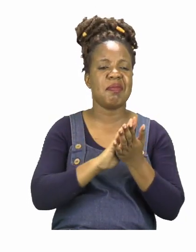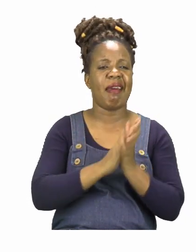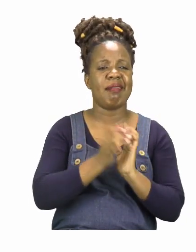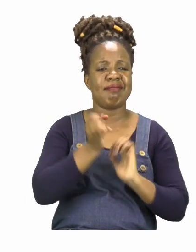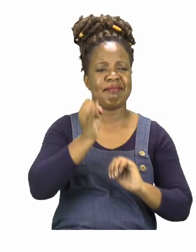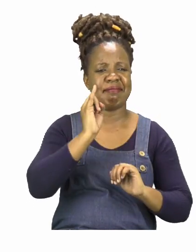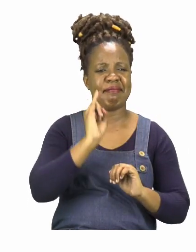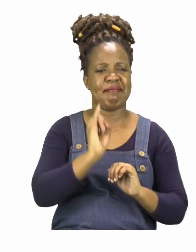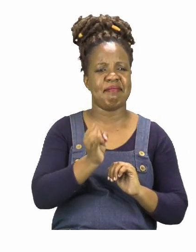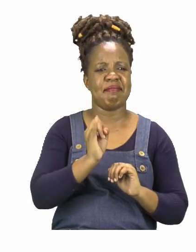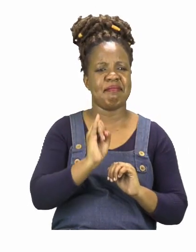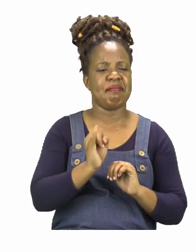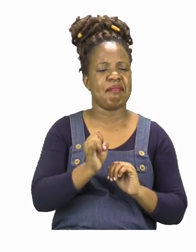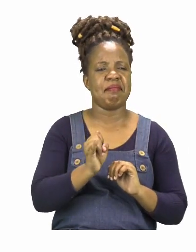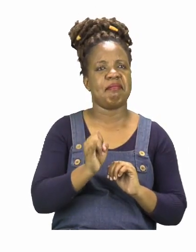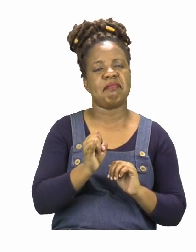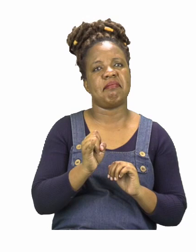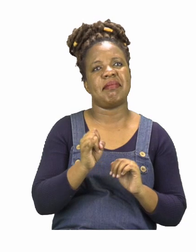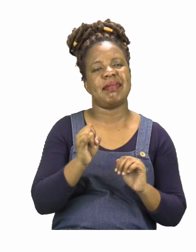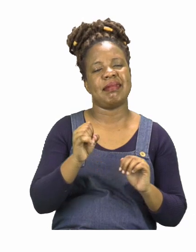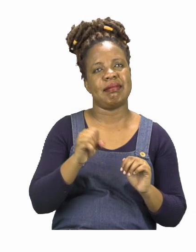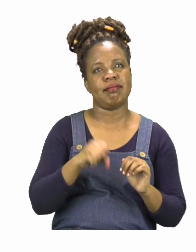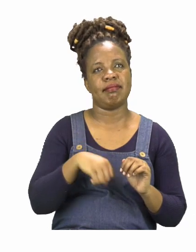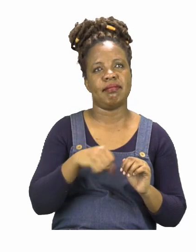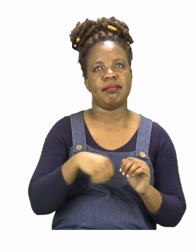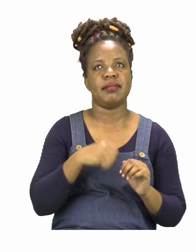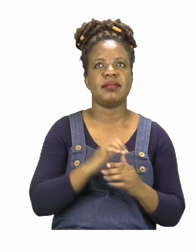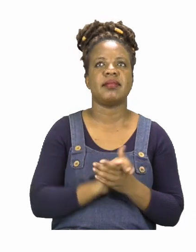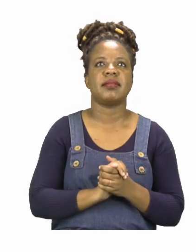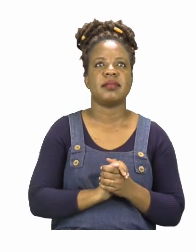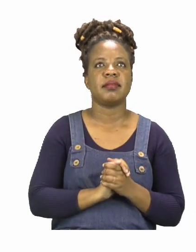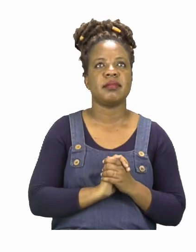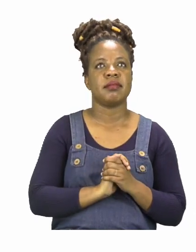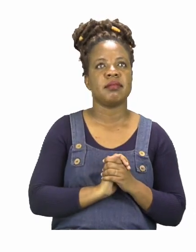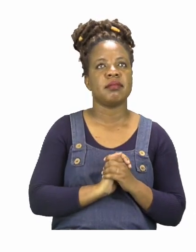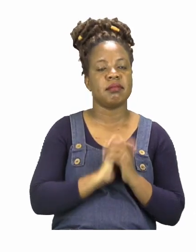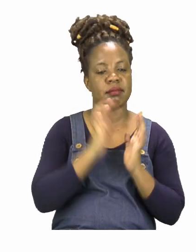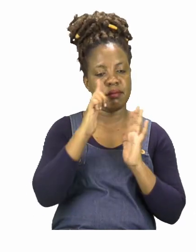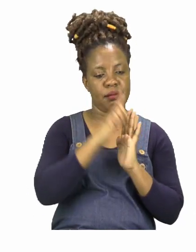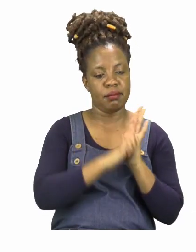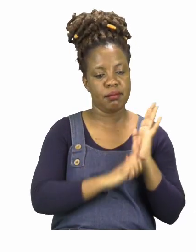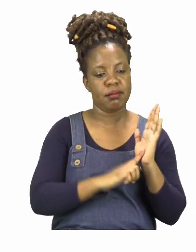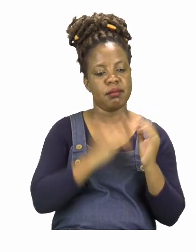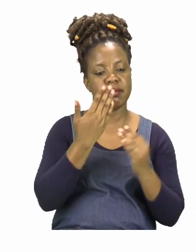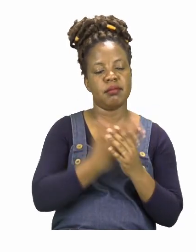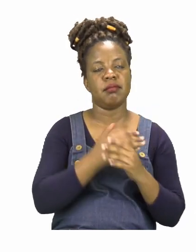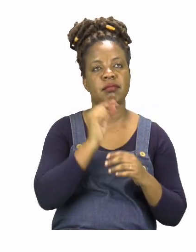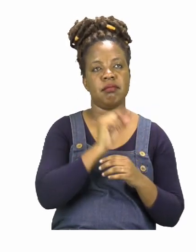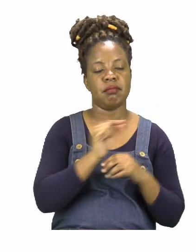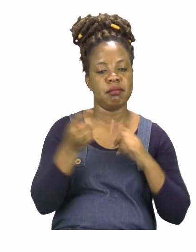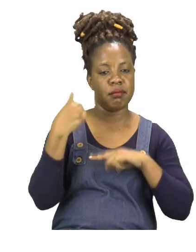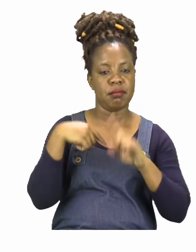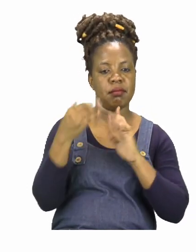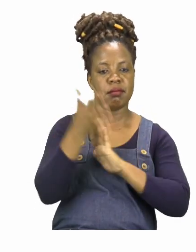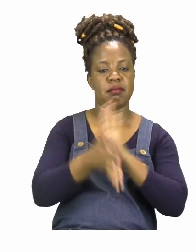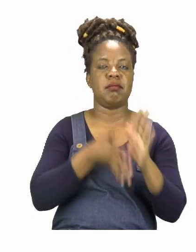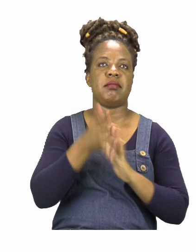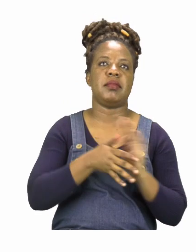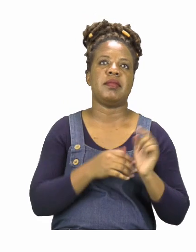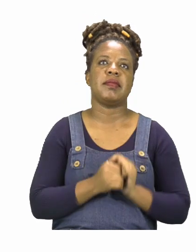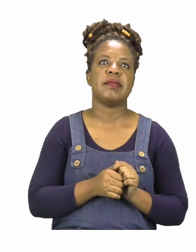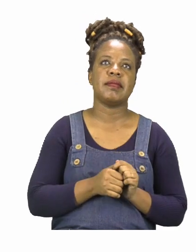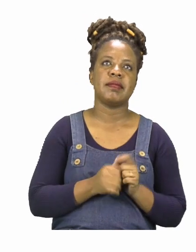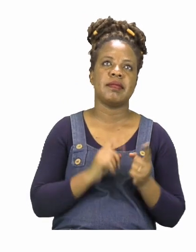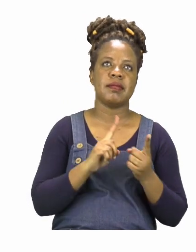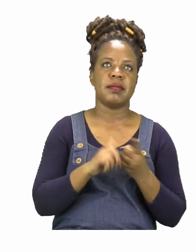So these have been our vocabulary words. Let's read them again, and then we can move on to our sight words. We